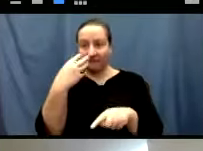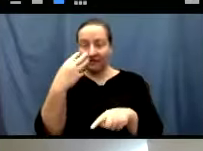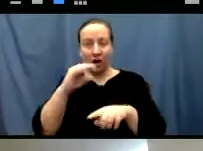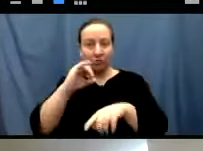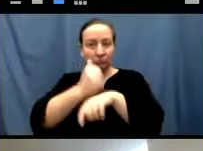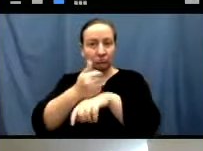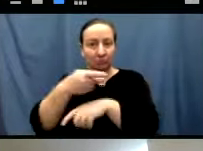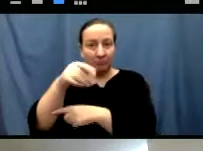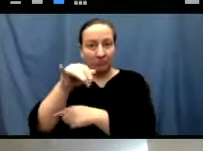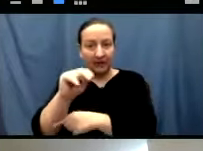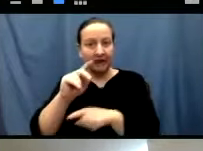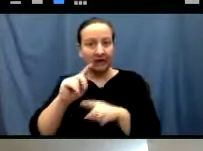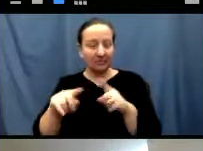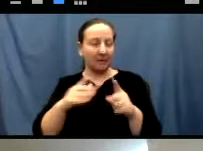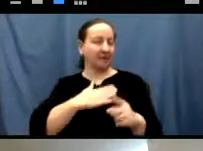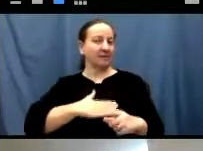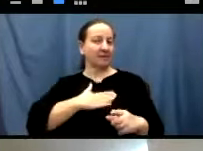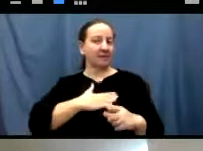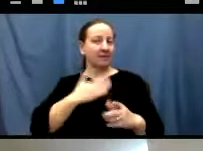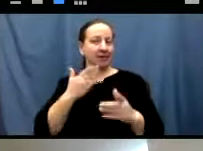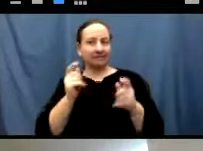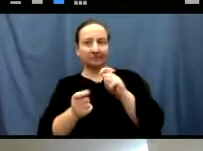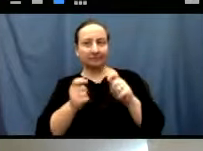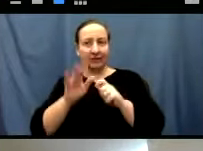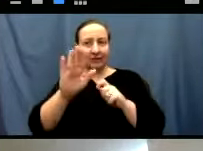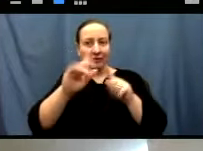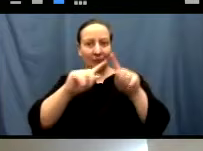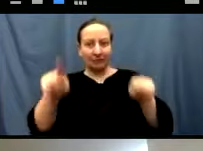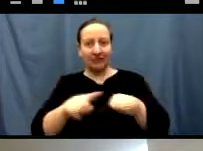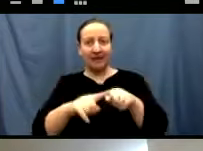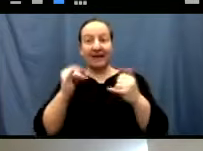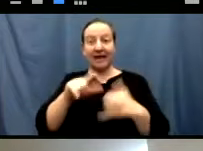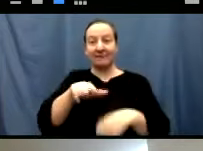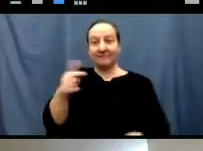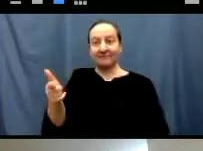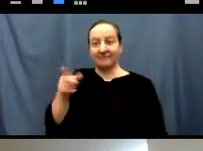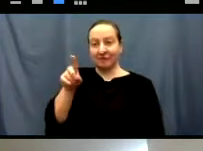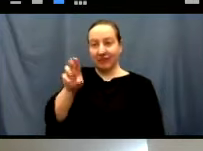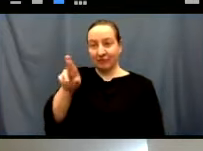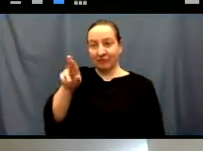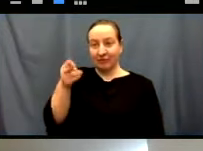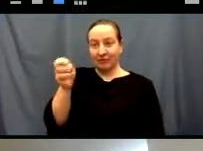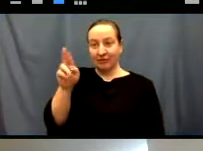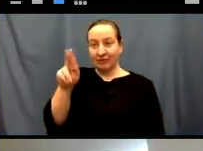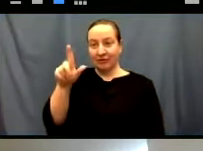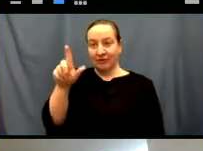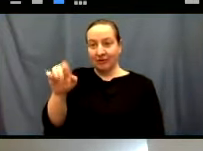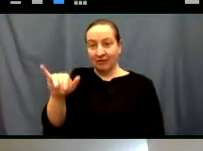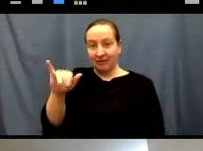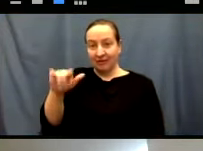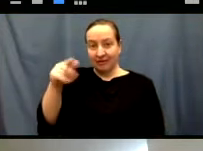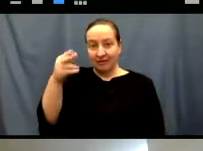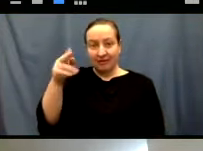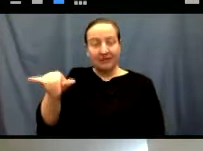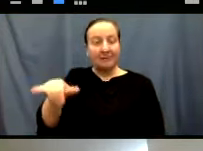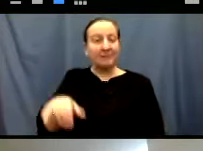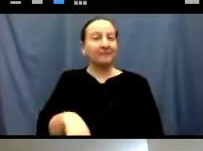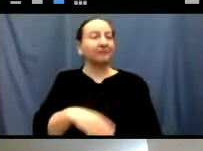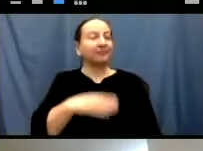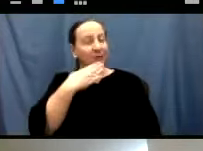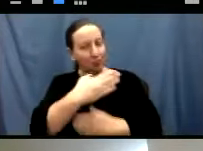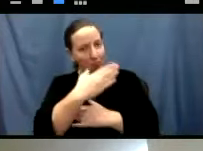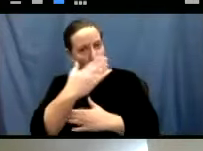so. And with that, I'm going to turn it over to Dr. Hurley. Great. Thank you so much, Heidi. Good morning, everyone.